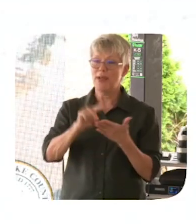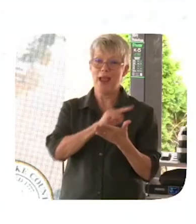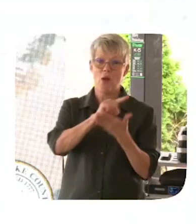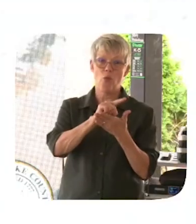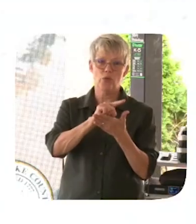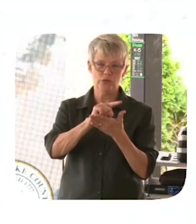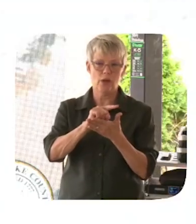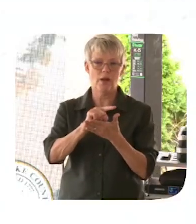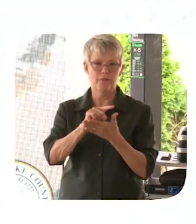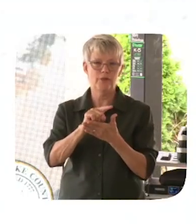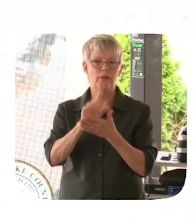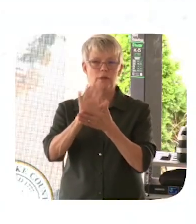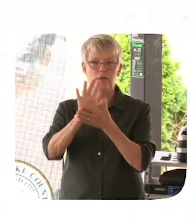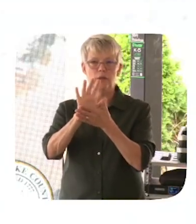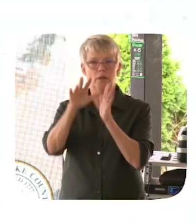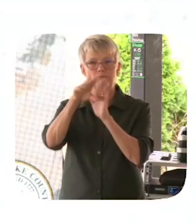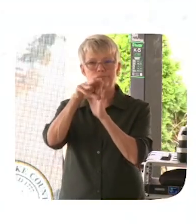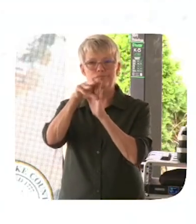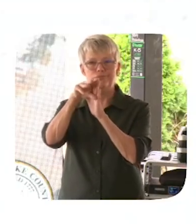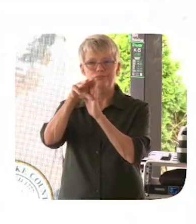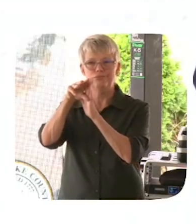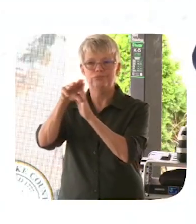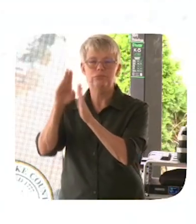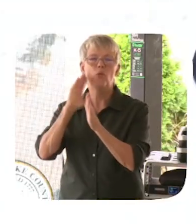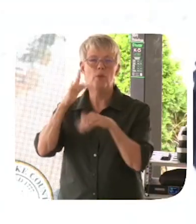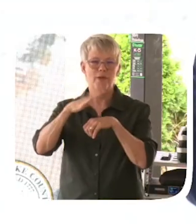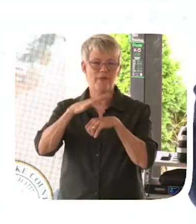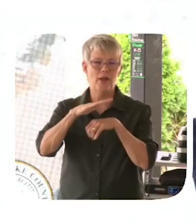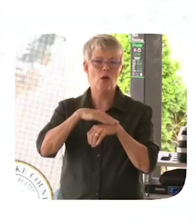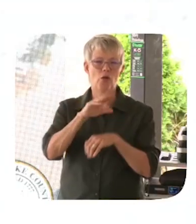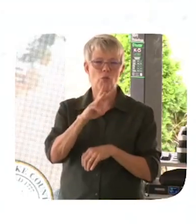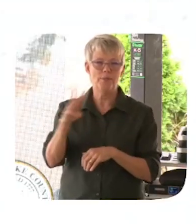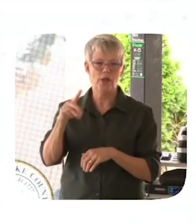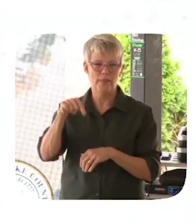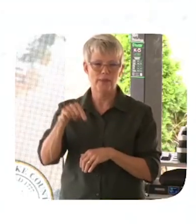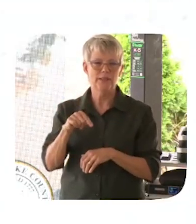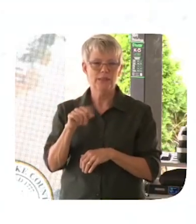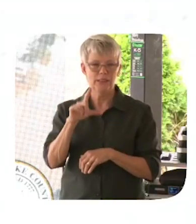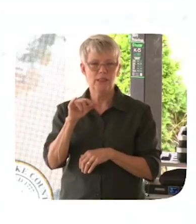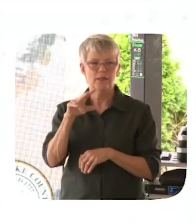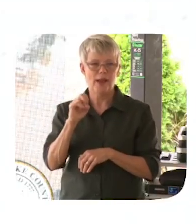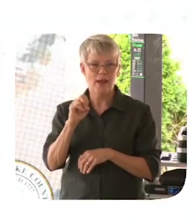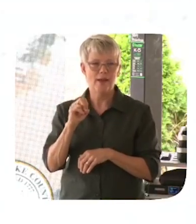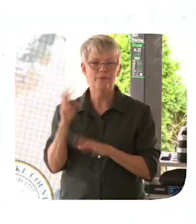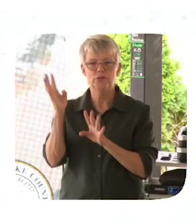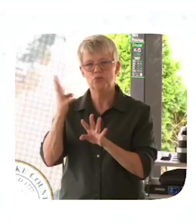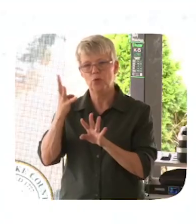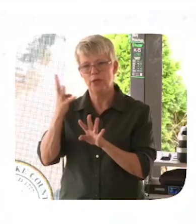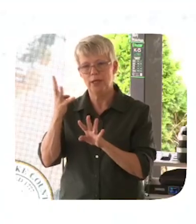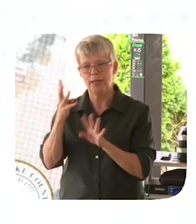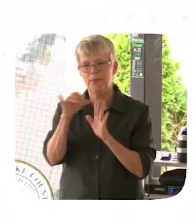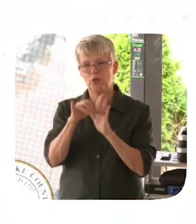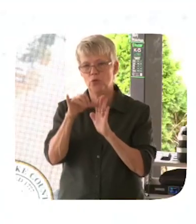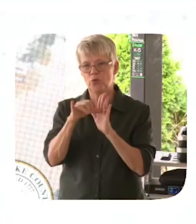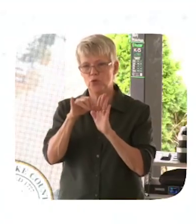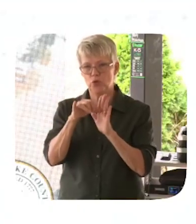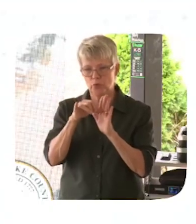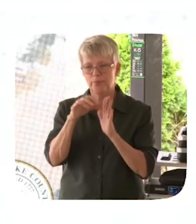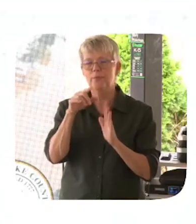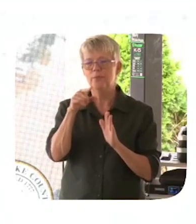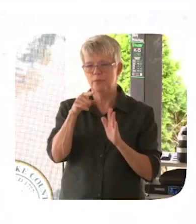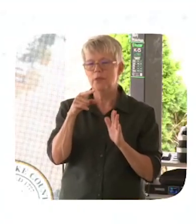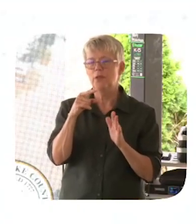make this. It'll be available on our website. This was live streamed. It's on the City of Morganton's YouTube page. Feel free to watch it and